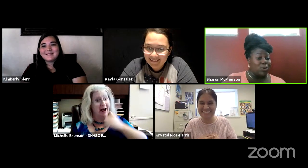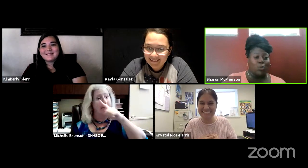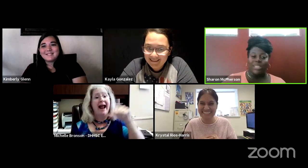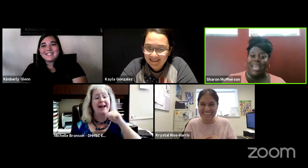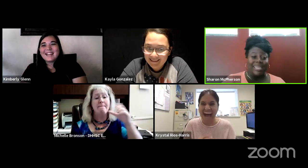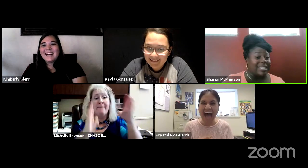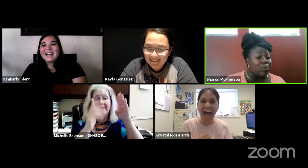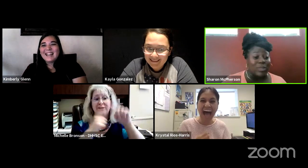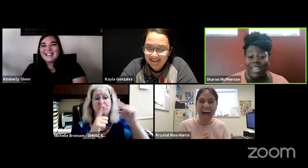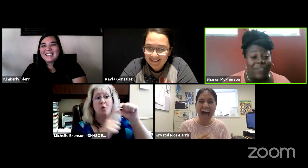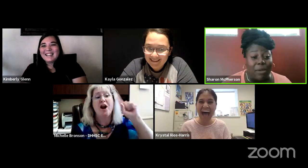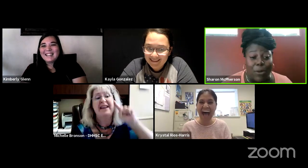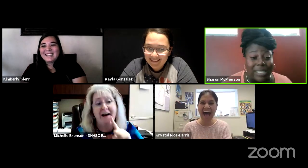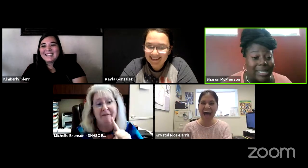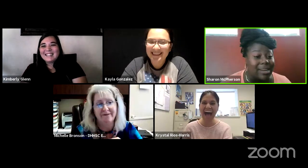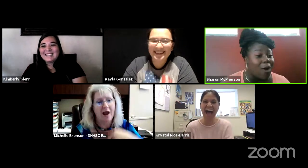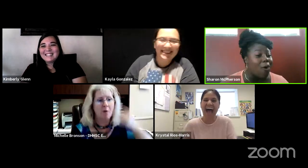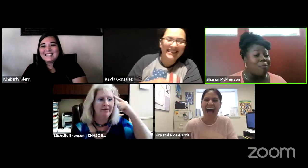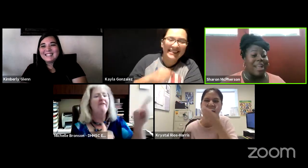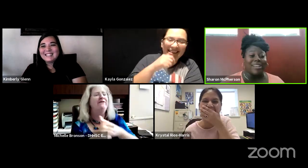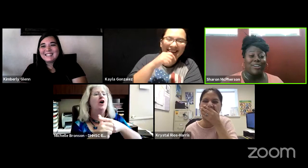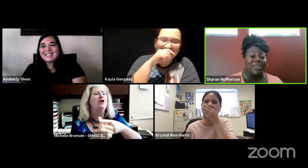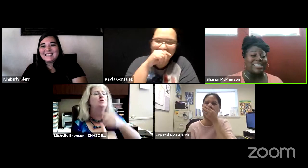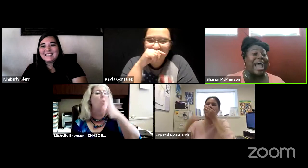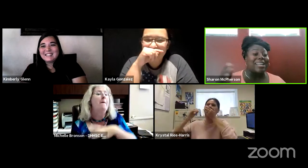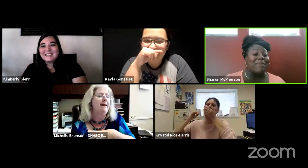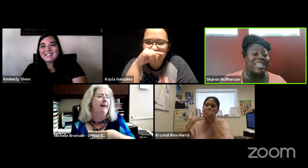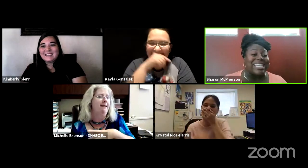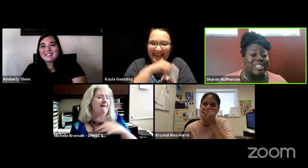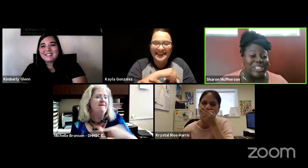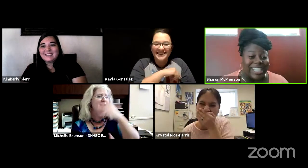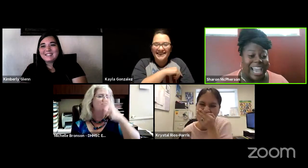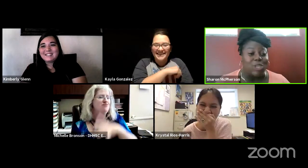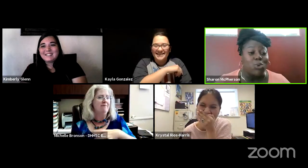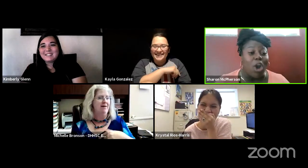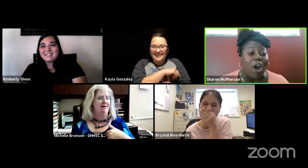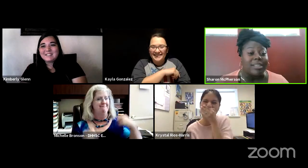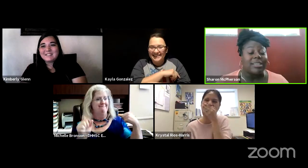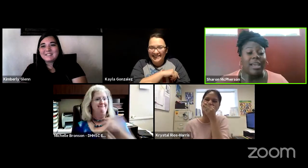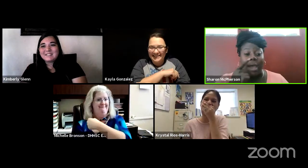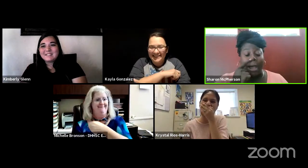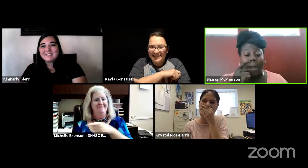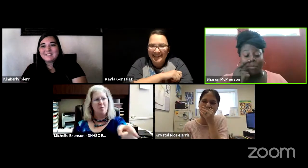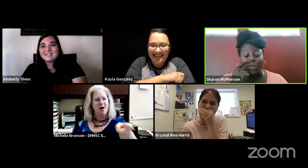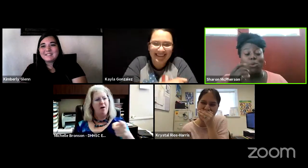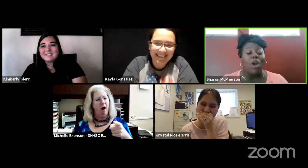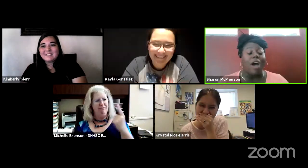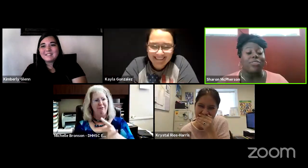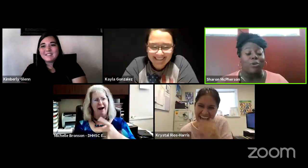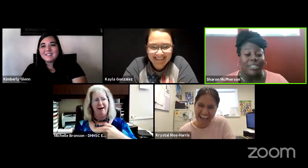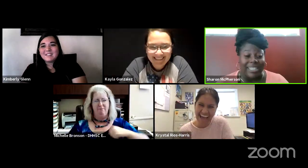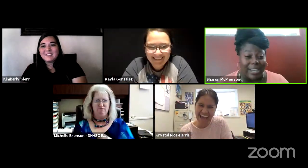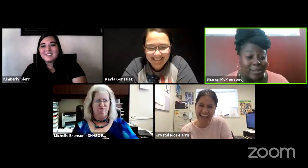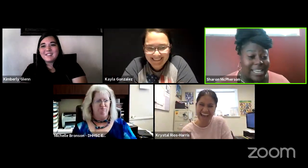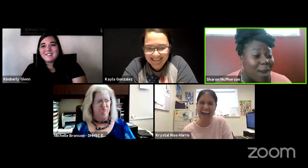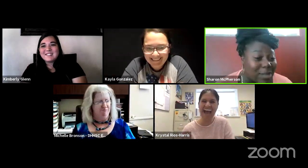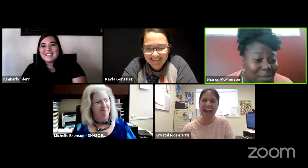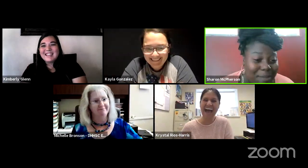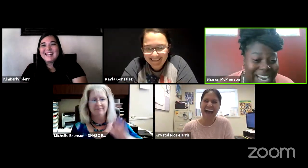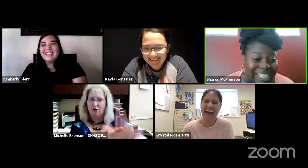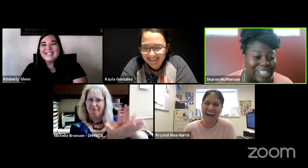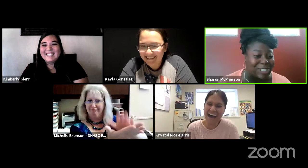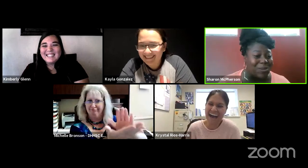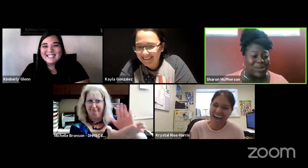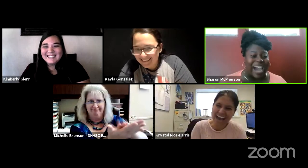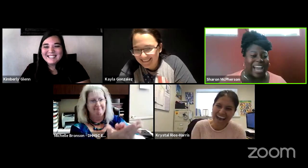you know, you with the deaf female president, oh my goodness, I didn't pay attention to that. You caught those details and I